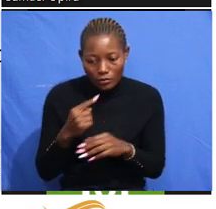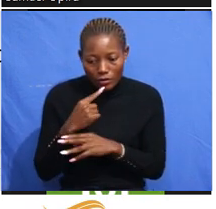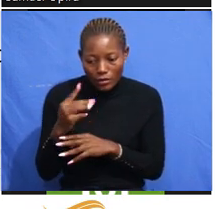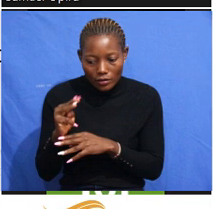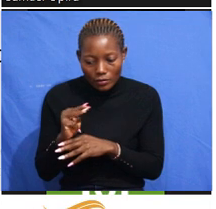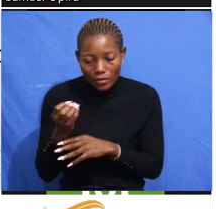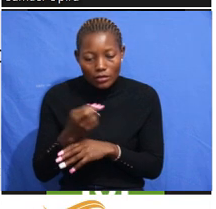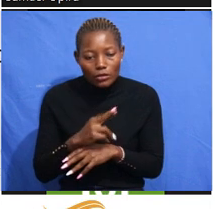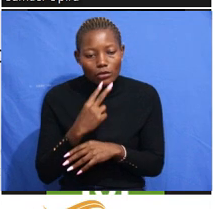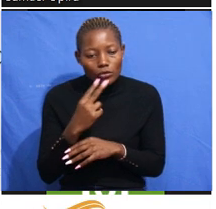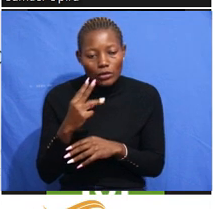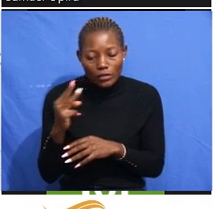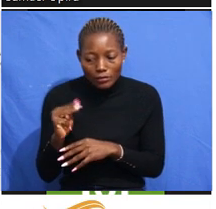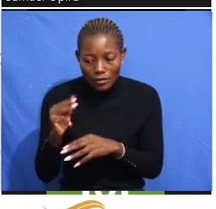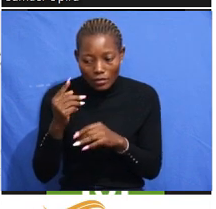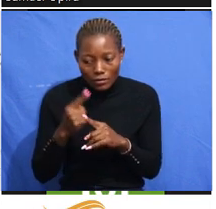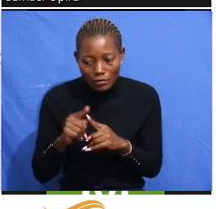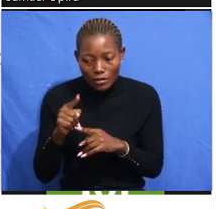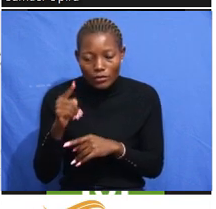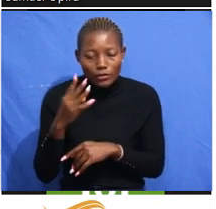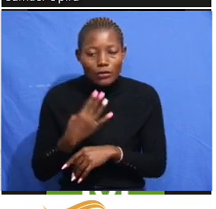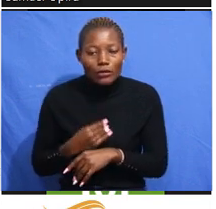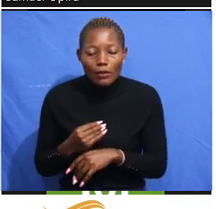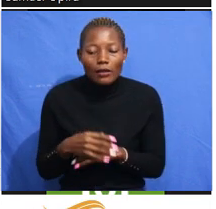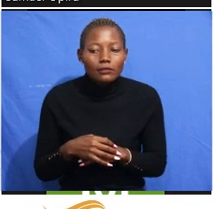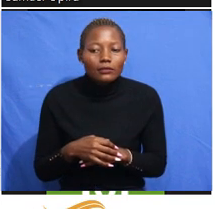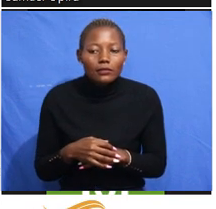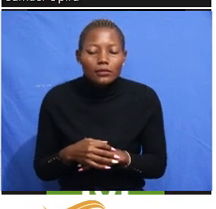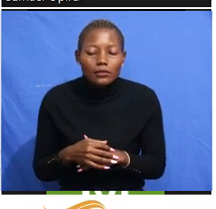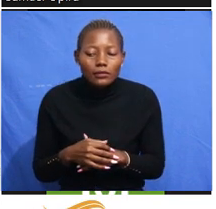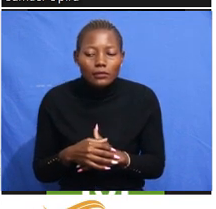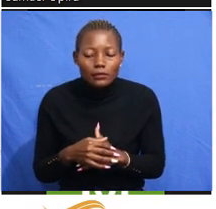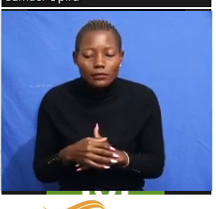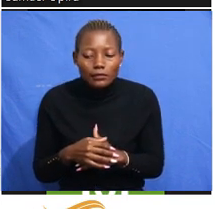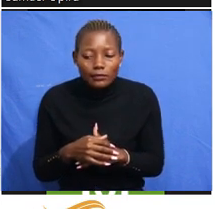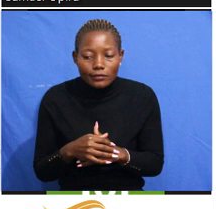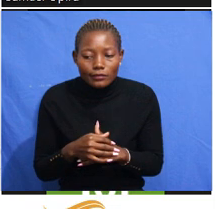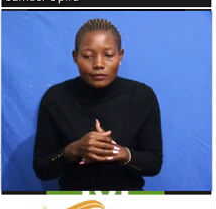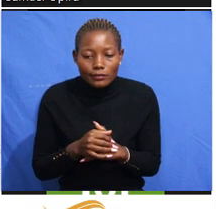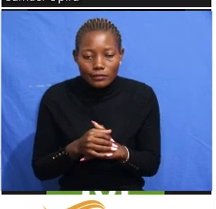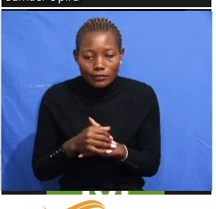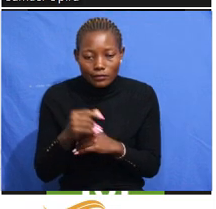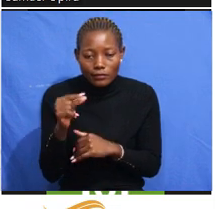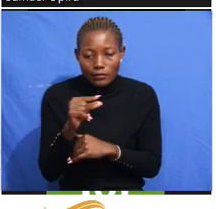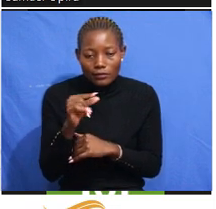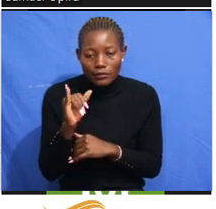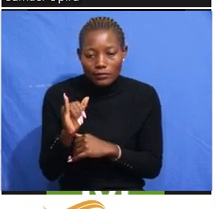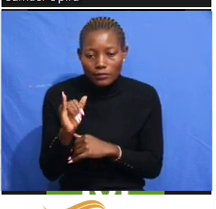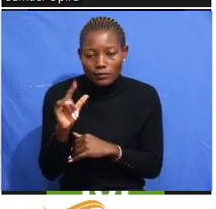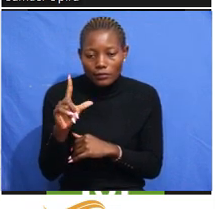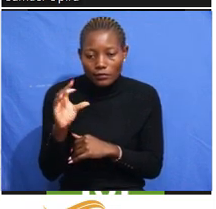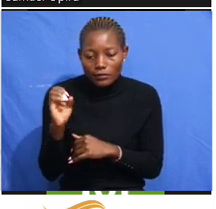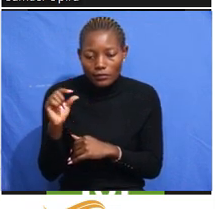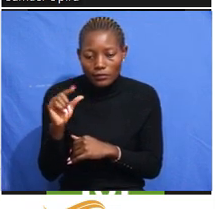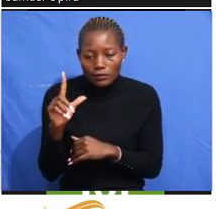the 200 meters, but you will still need now the glycolytic